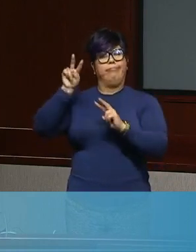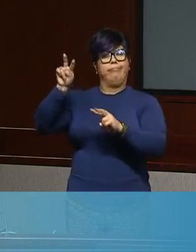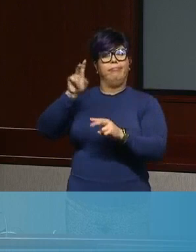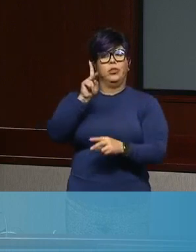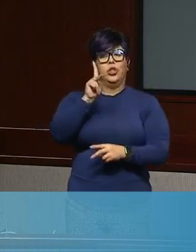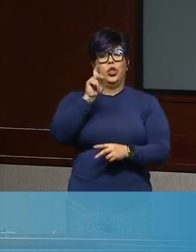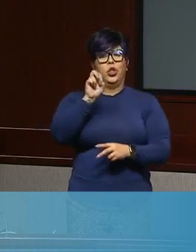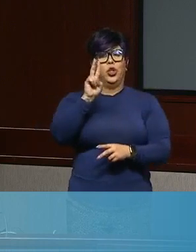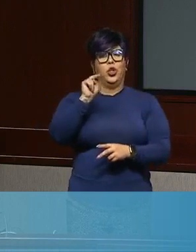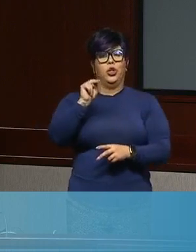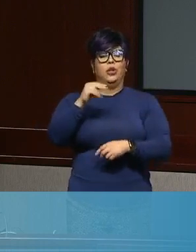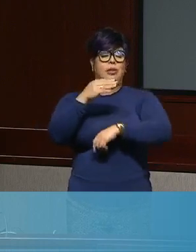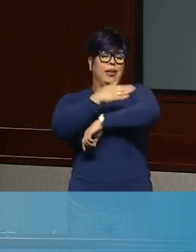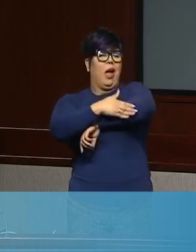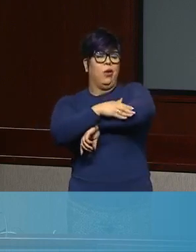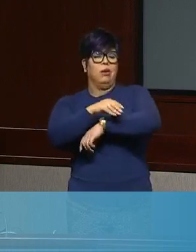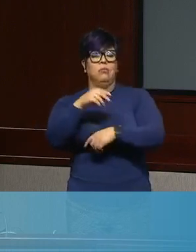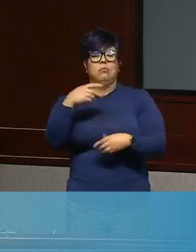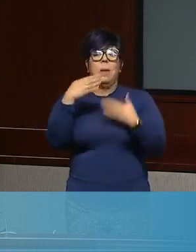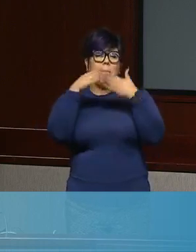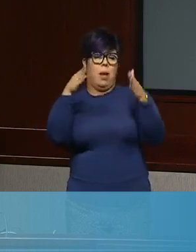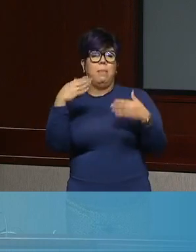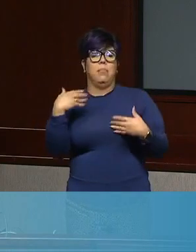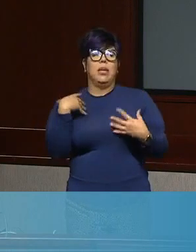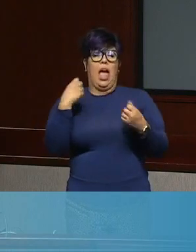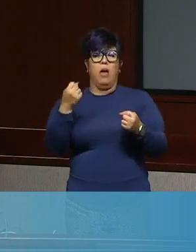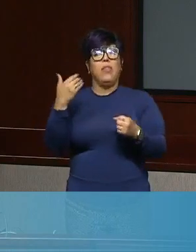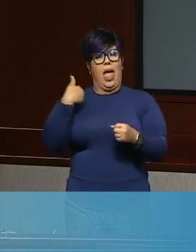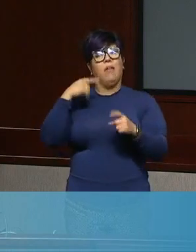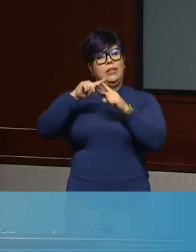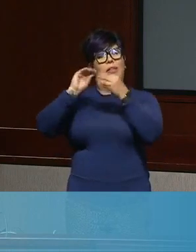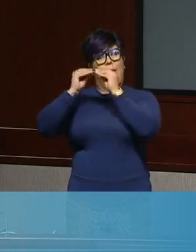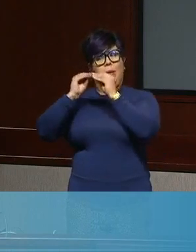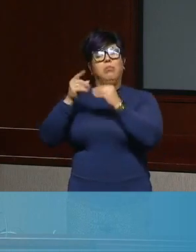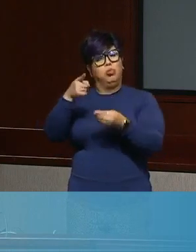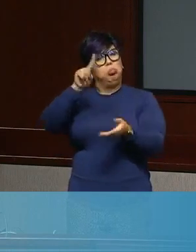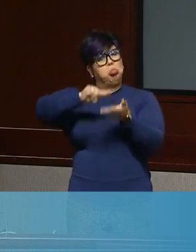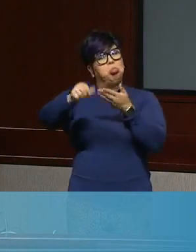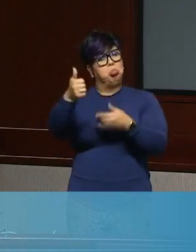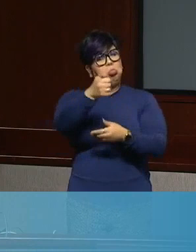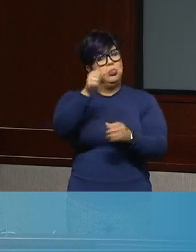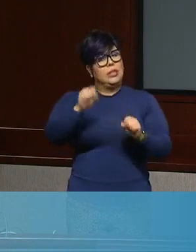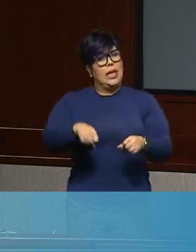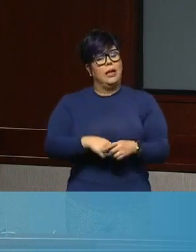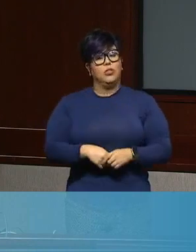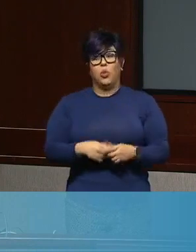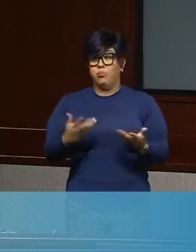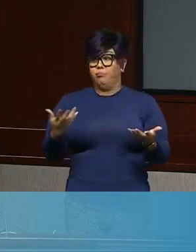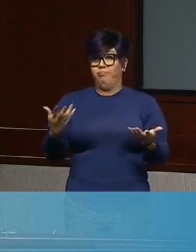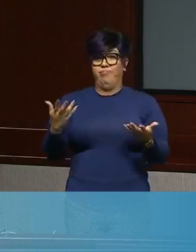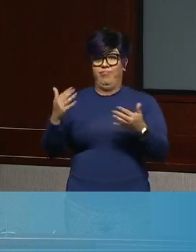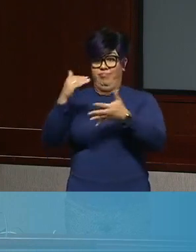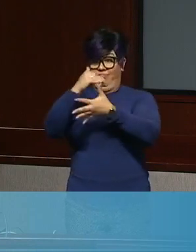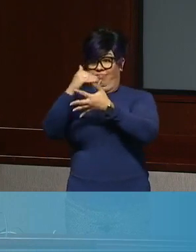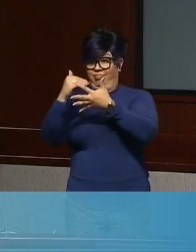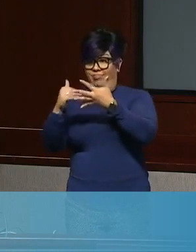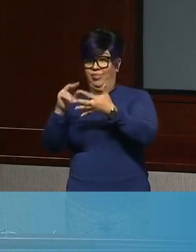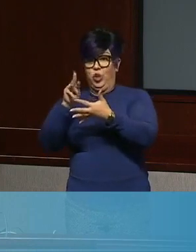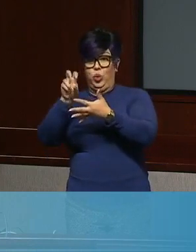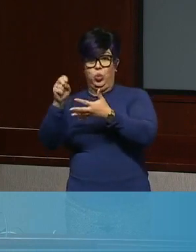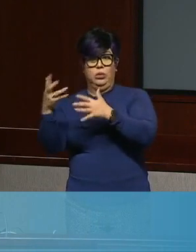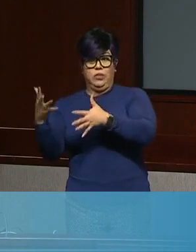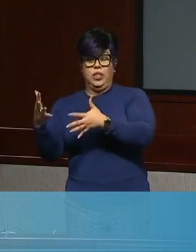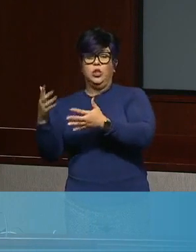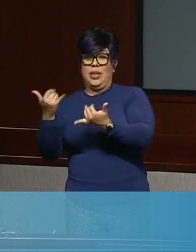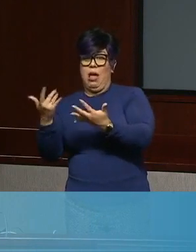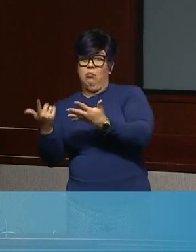Health dashboard, and you can see the lines that Matt's referencing there. That is all of the outlets that we have on the line today. I'm